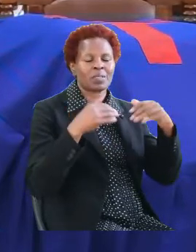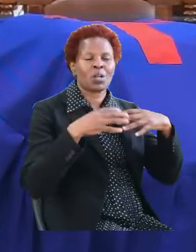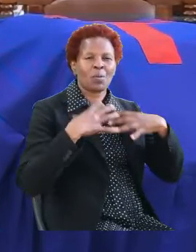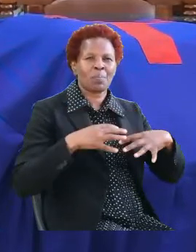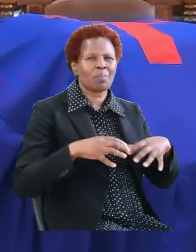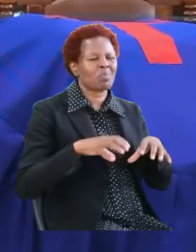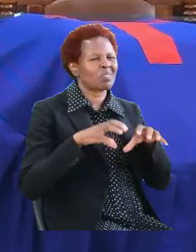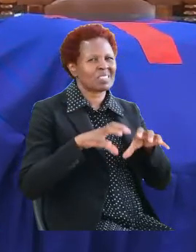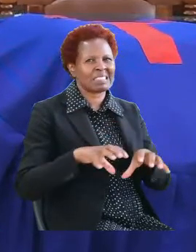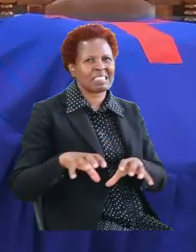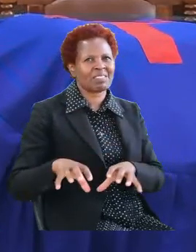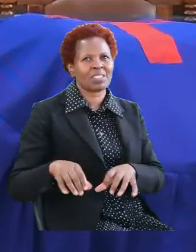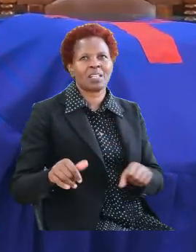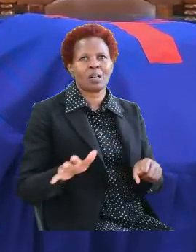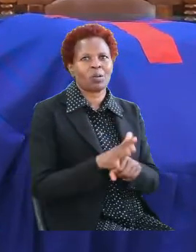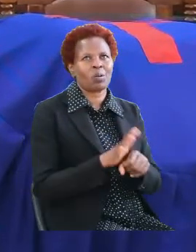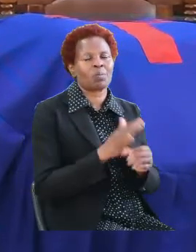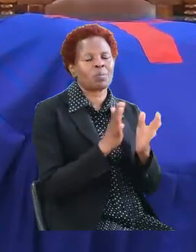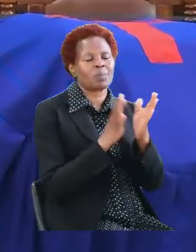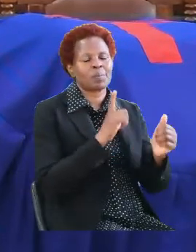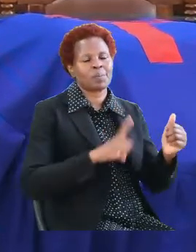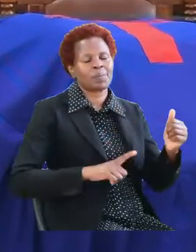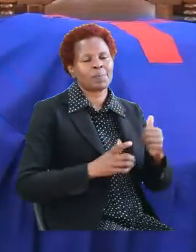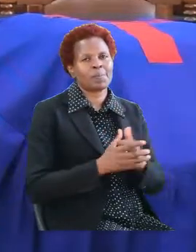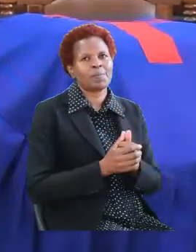are suffering. Praise the name of the Lord.